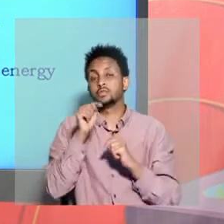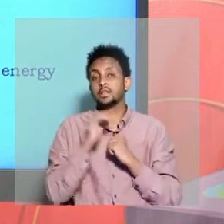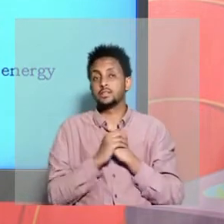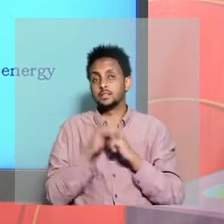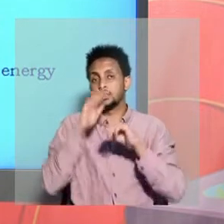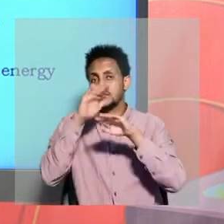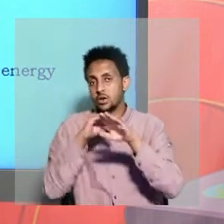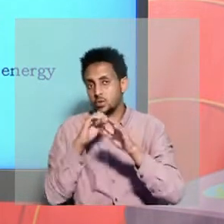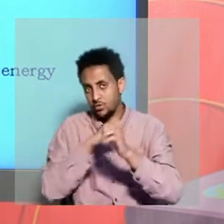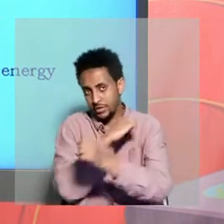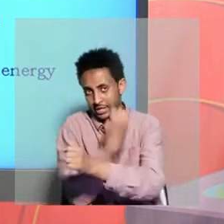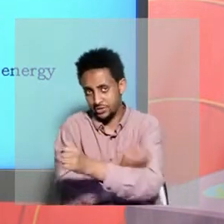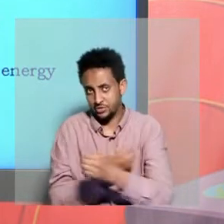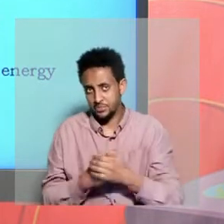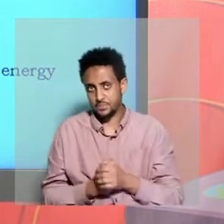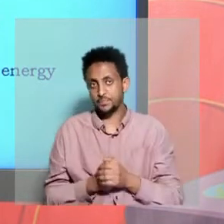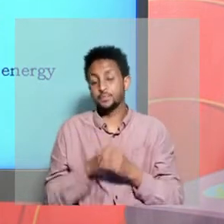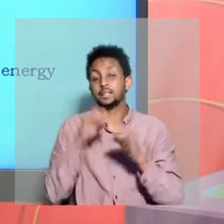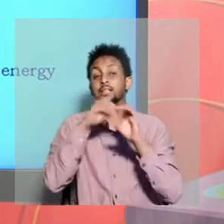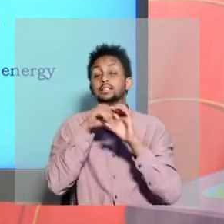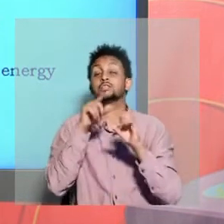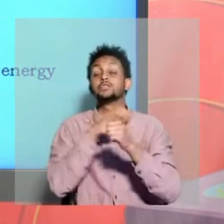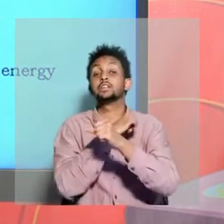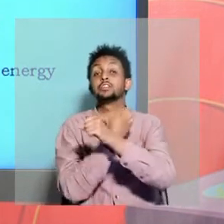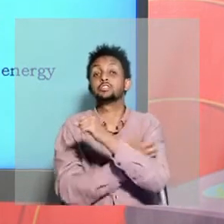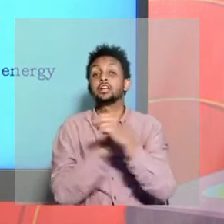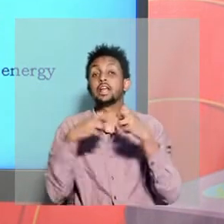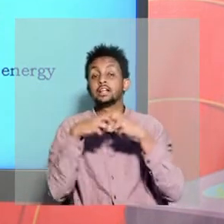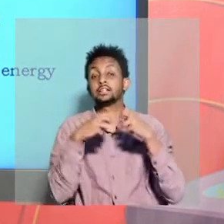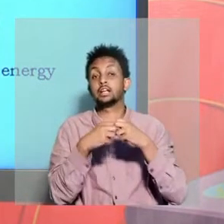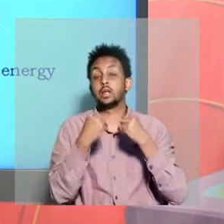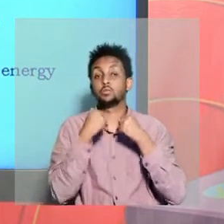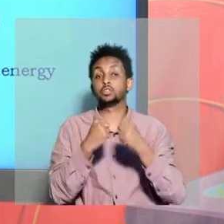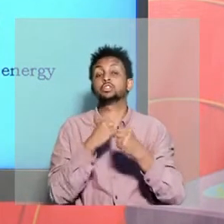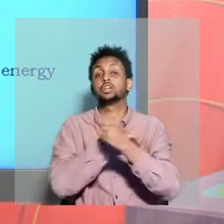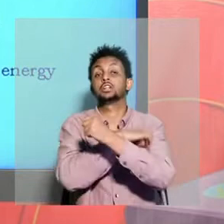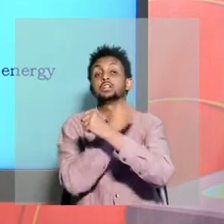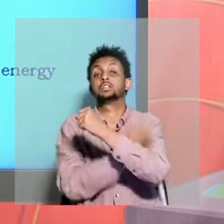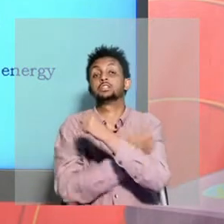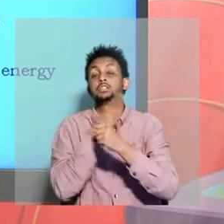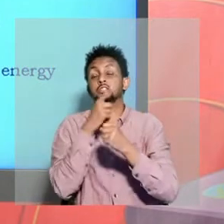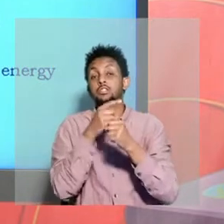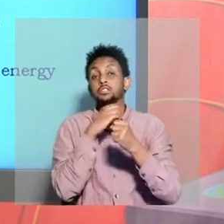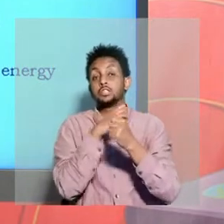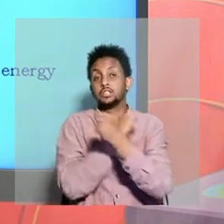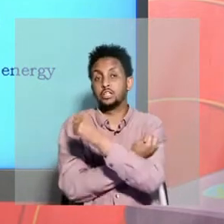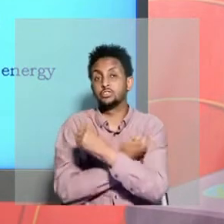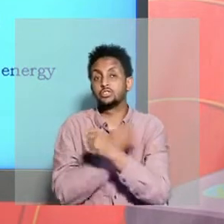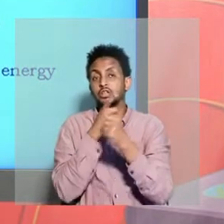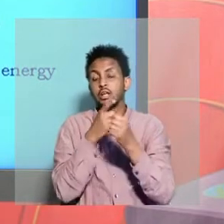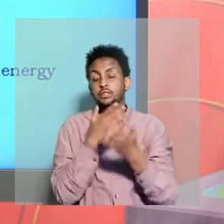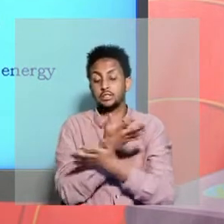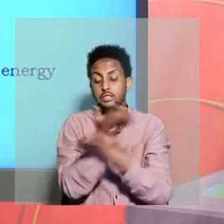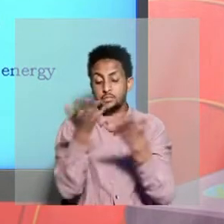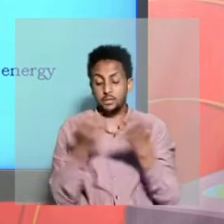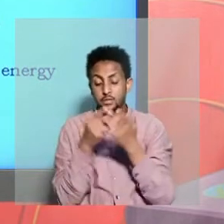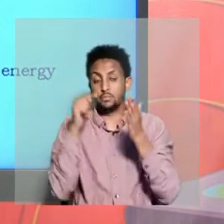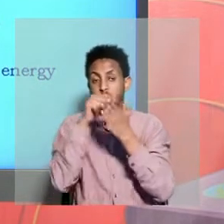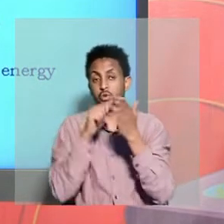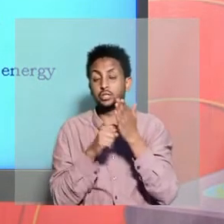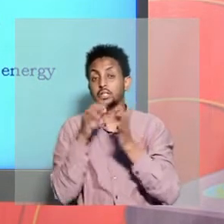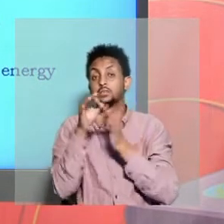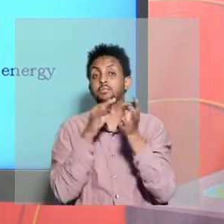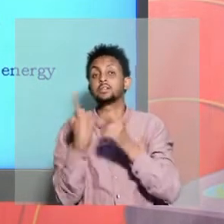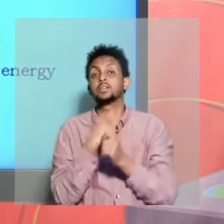is known to be energy. And this energy is known to be electrical potential energy, and electrical potential energy at a specified point can be